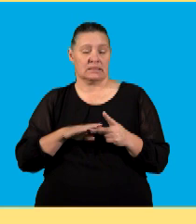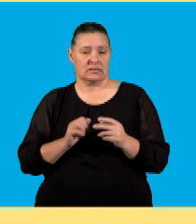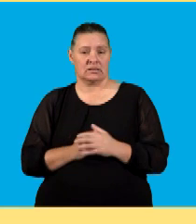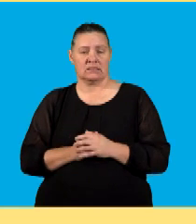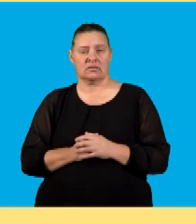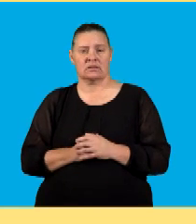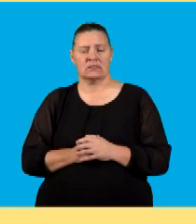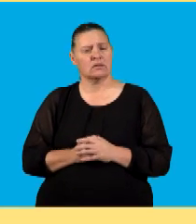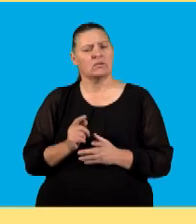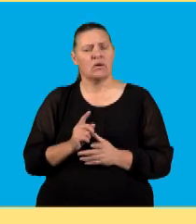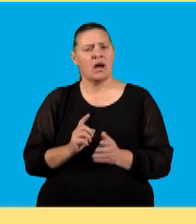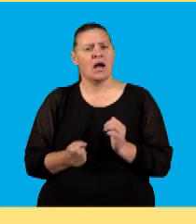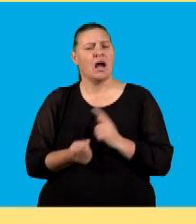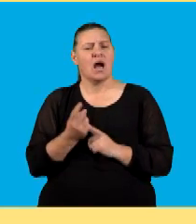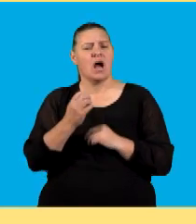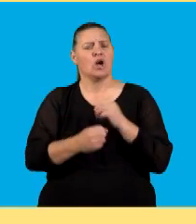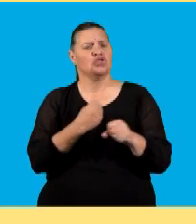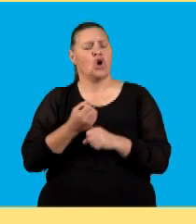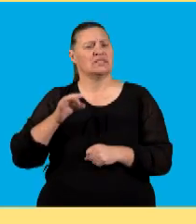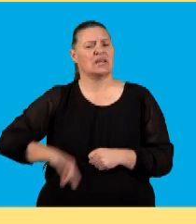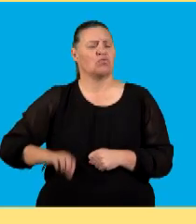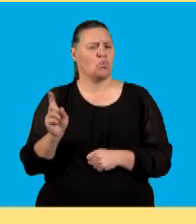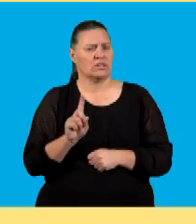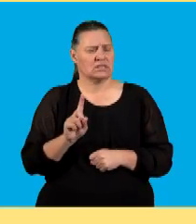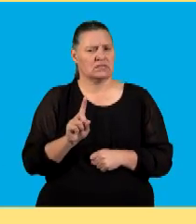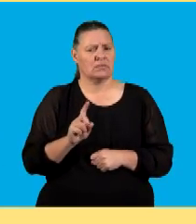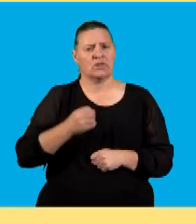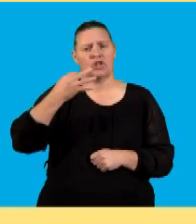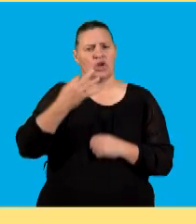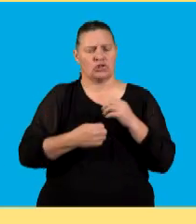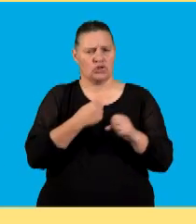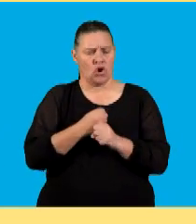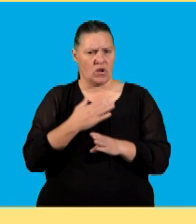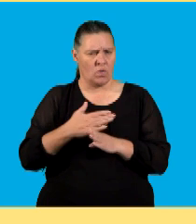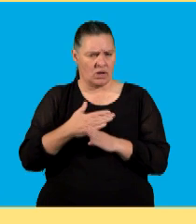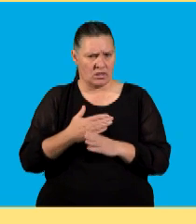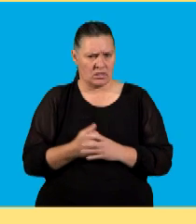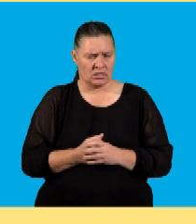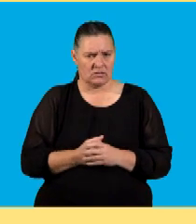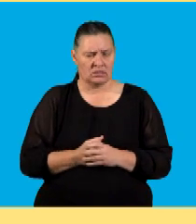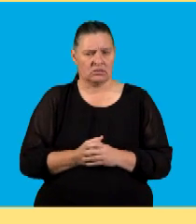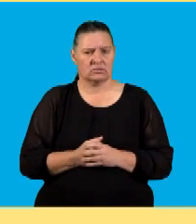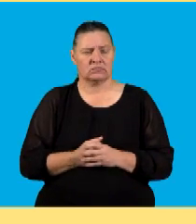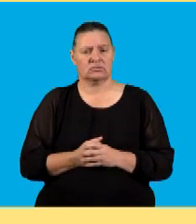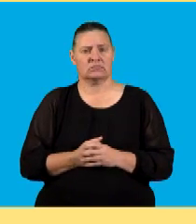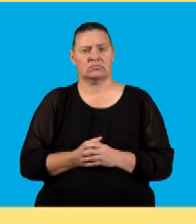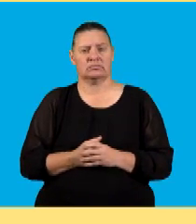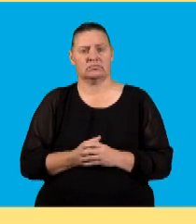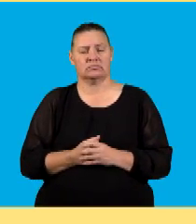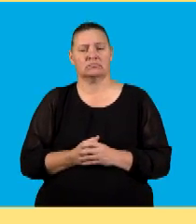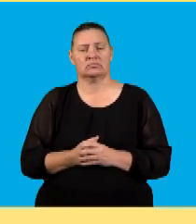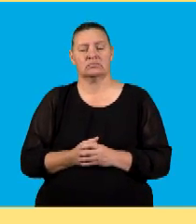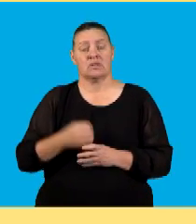Second question. What will her annual salary be in her third year of employment? Third year of